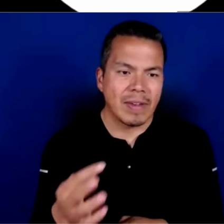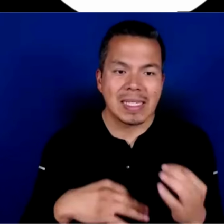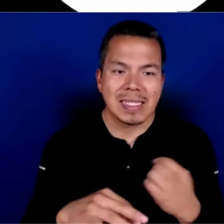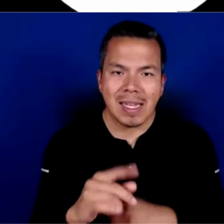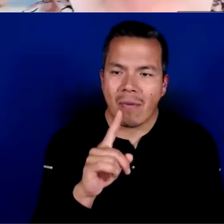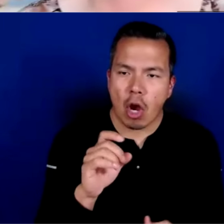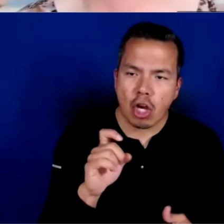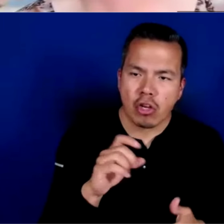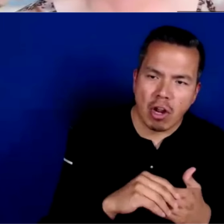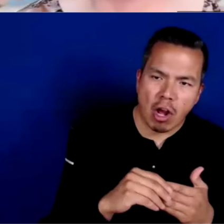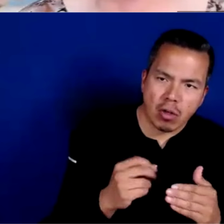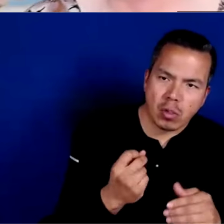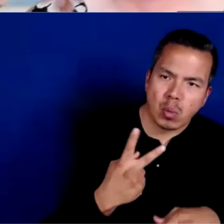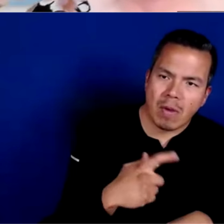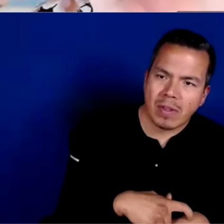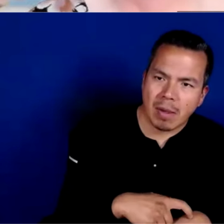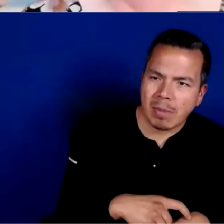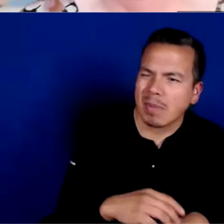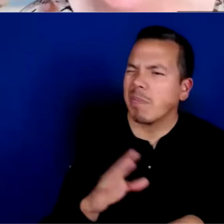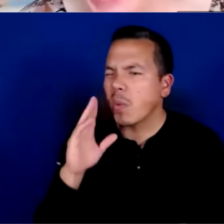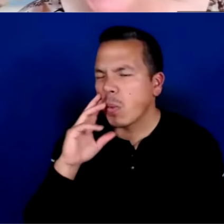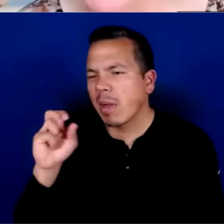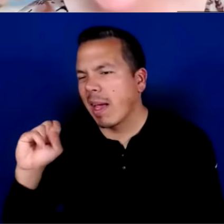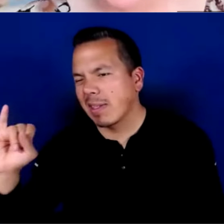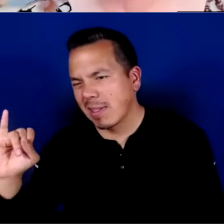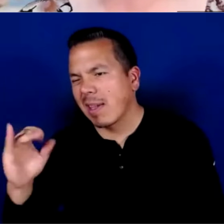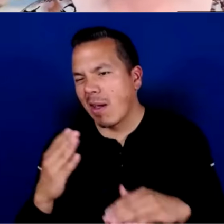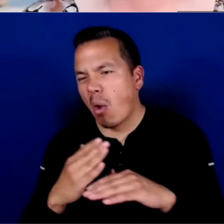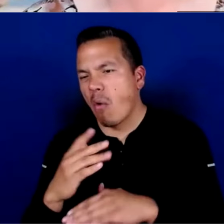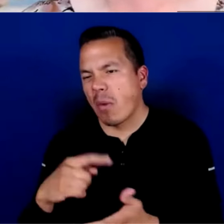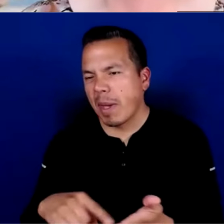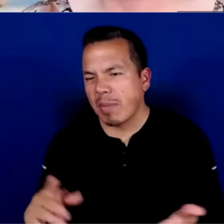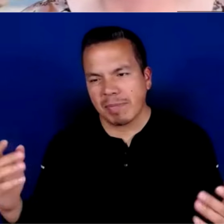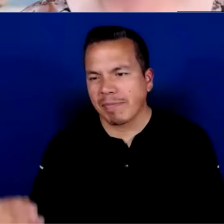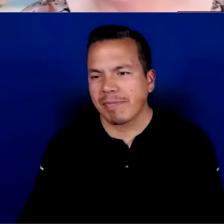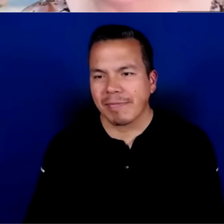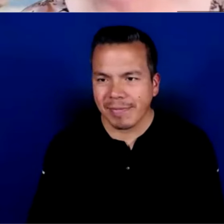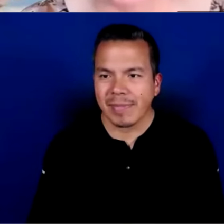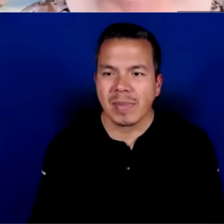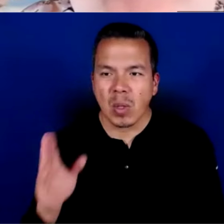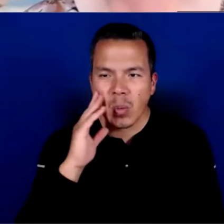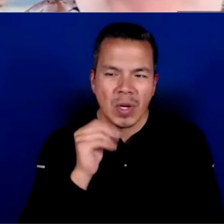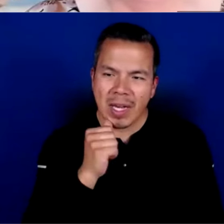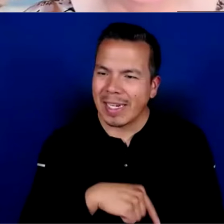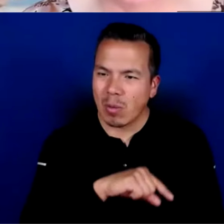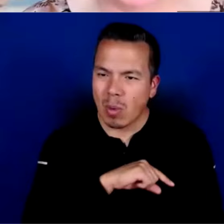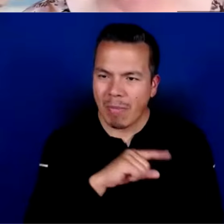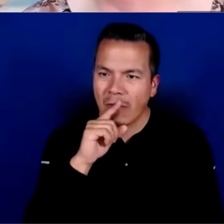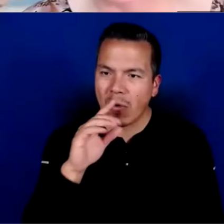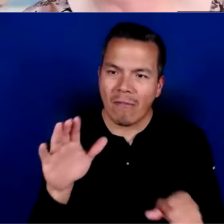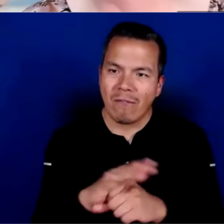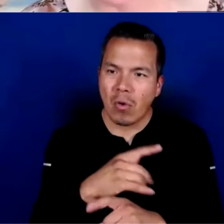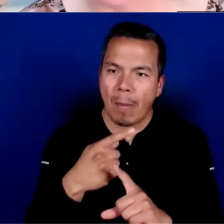month? They're going to end up with an SSI overpayment. That's going to make them ineligible for an entire